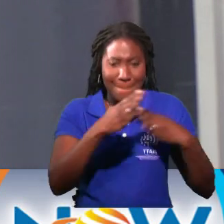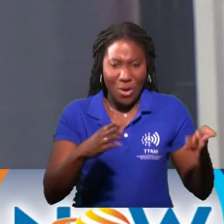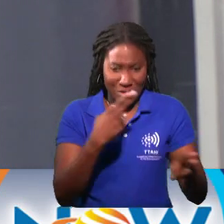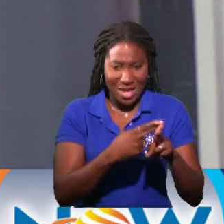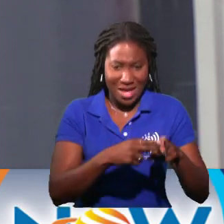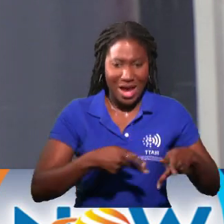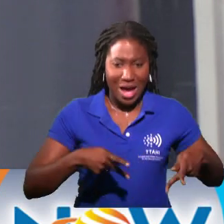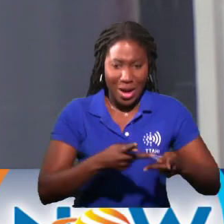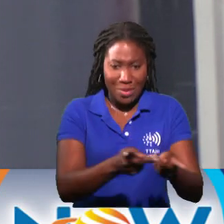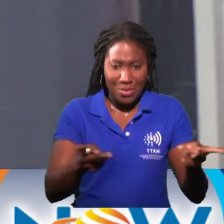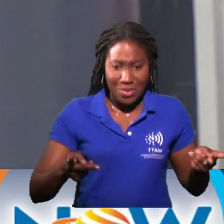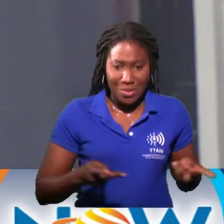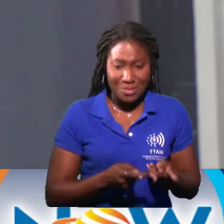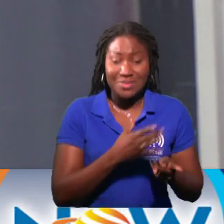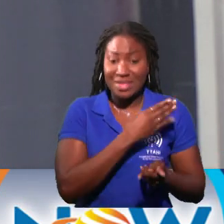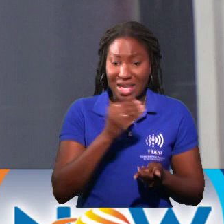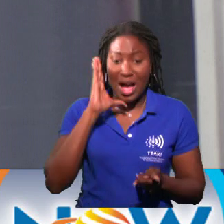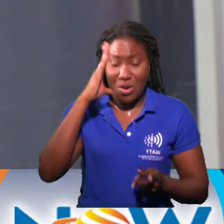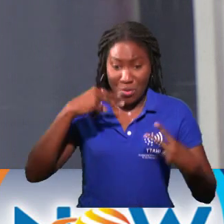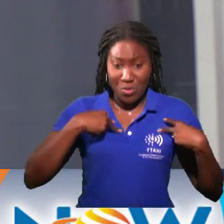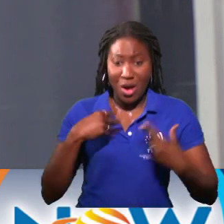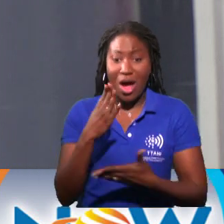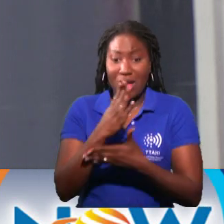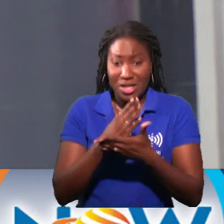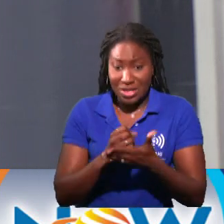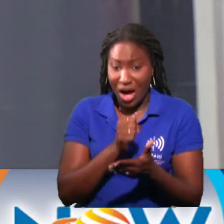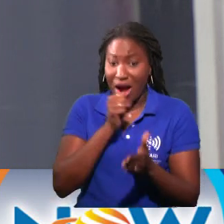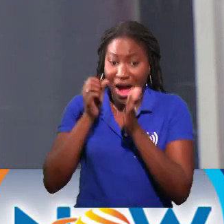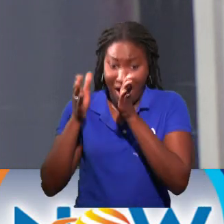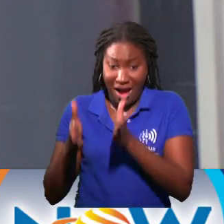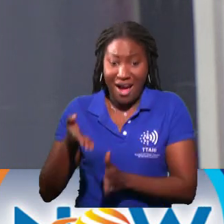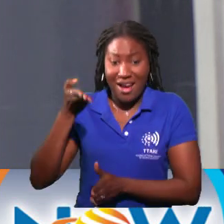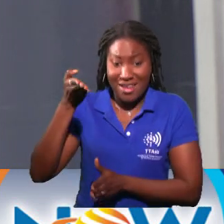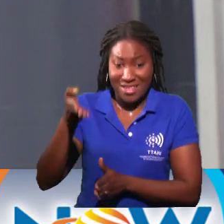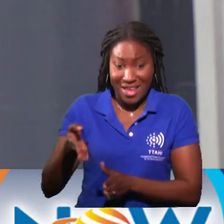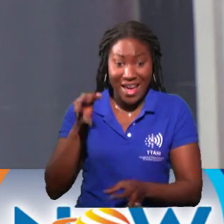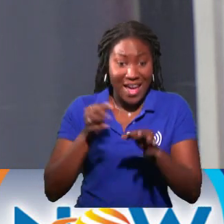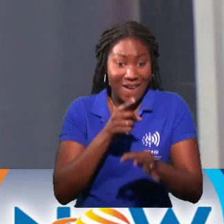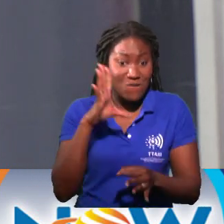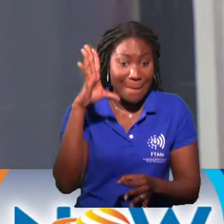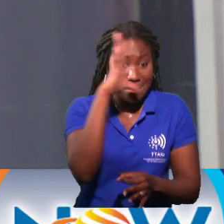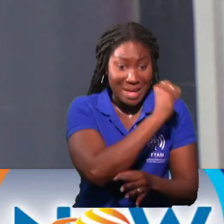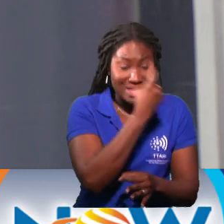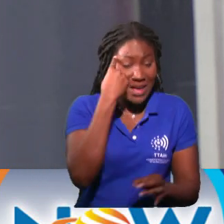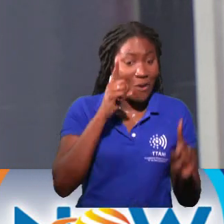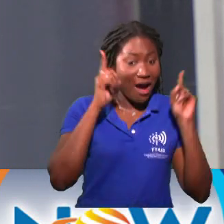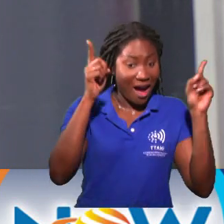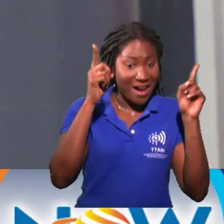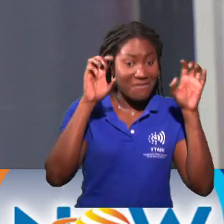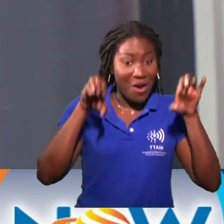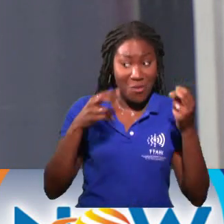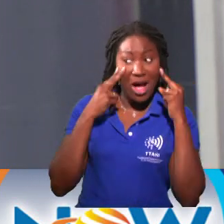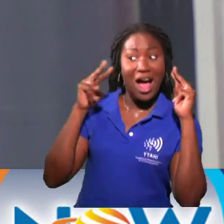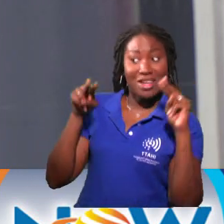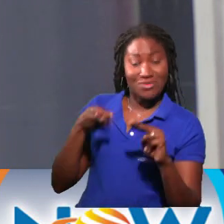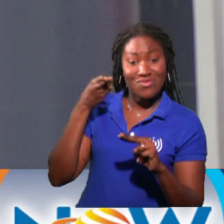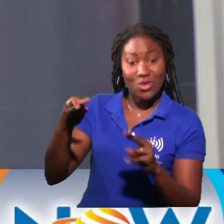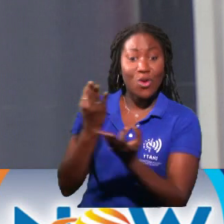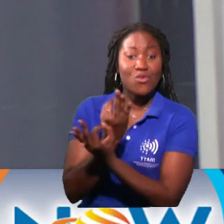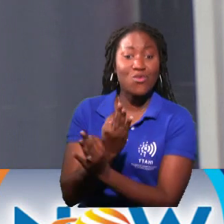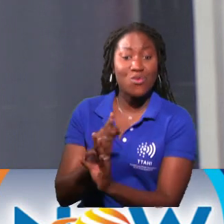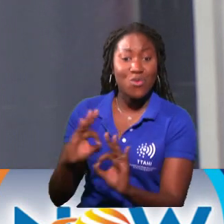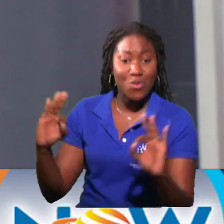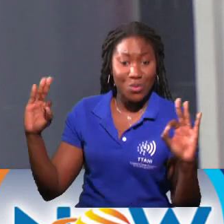but Tricanal will be performing. So if you miss them for Carnival, this is your opportunity to see them for free.